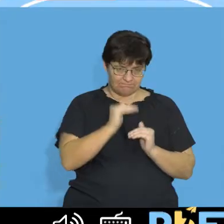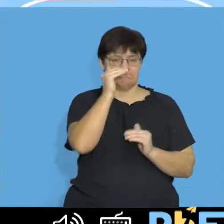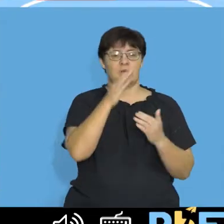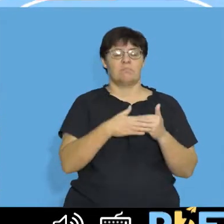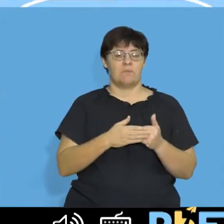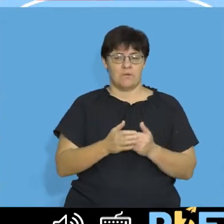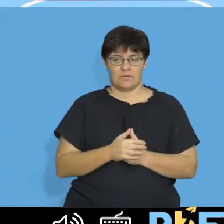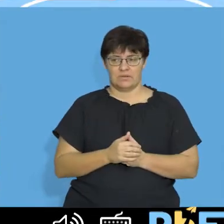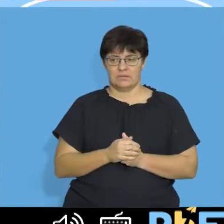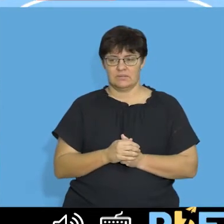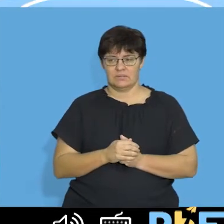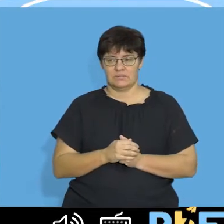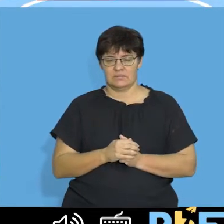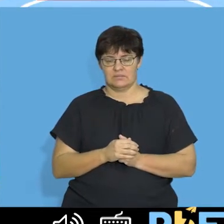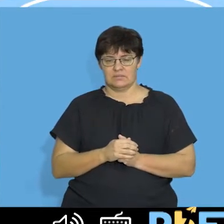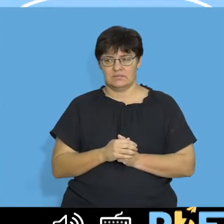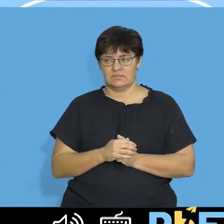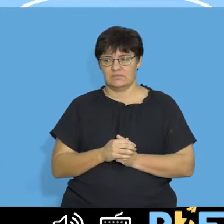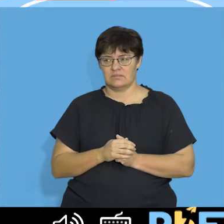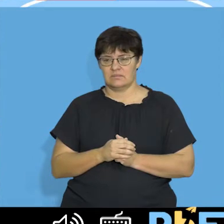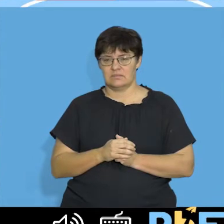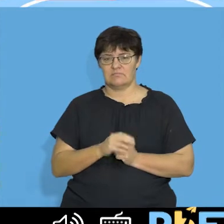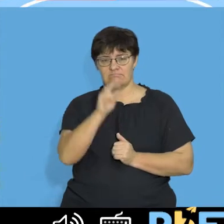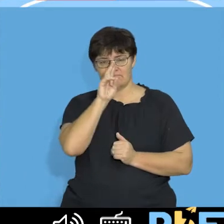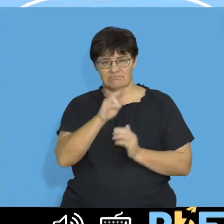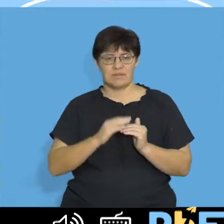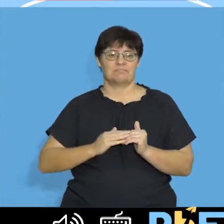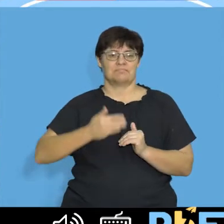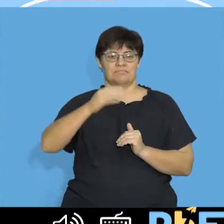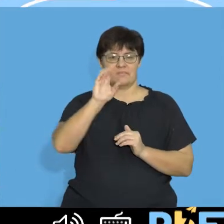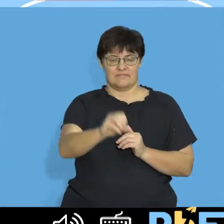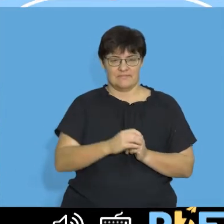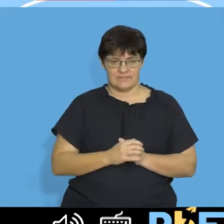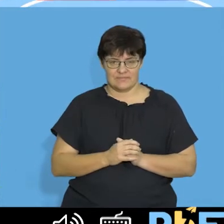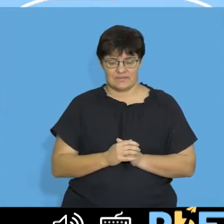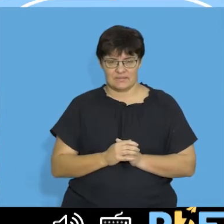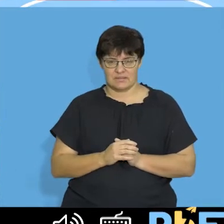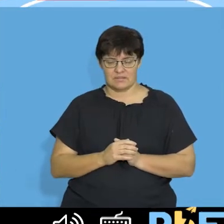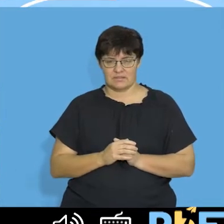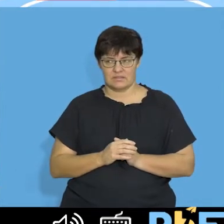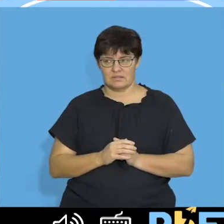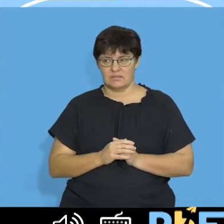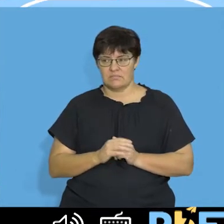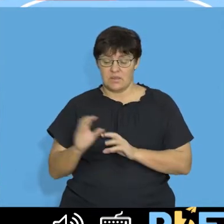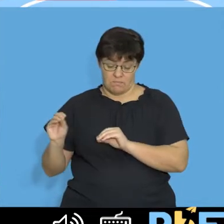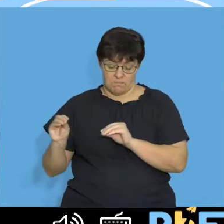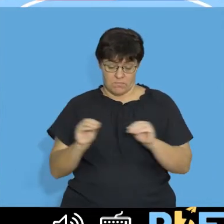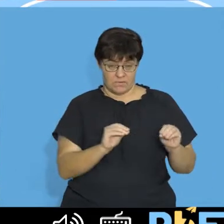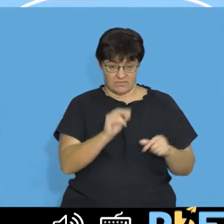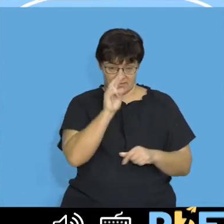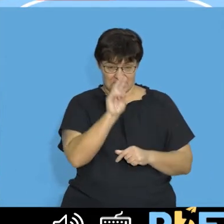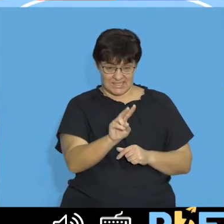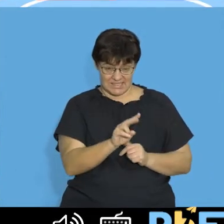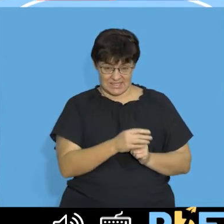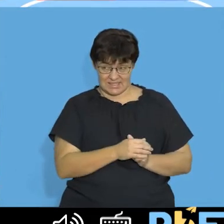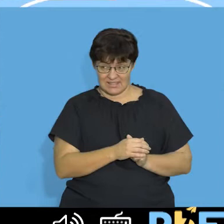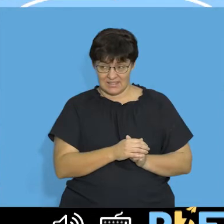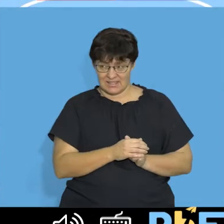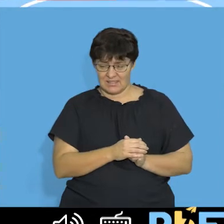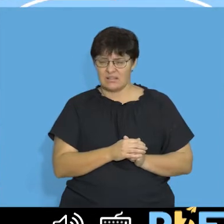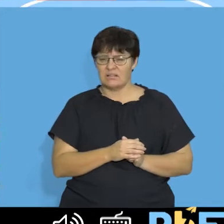So these curved ones cutting through the wires, they're increasing. So if I move this, you recognize this is a